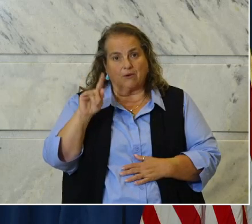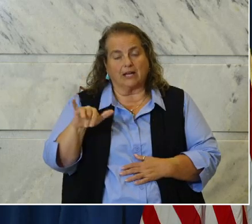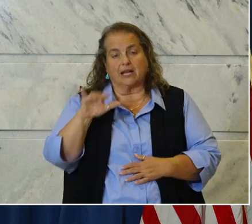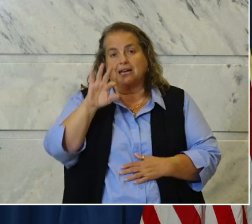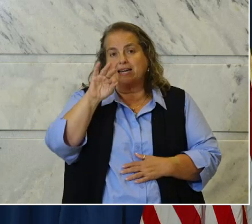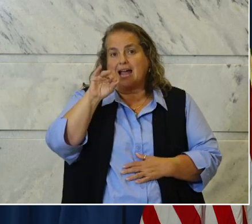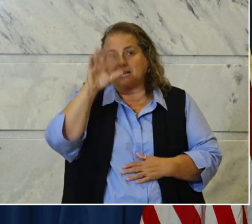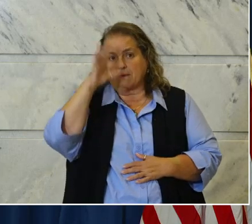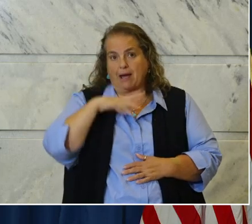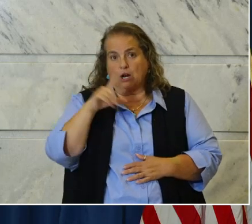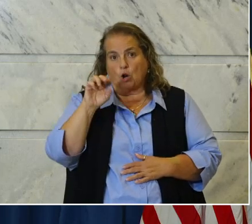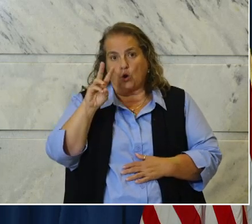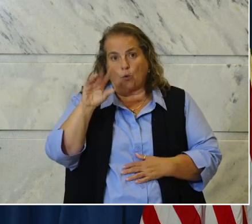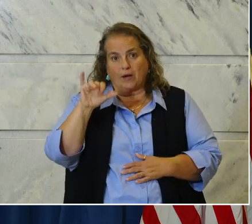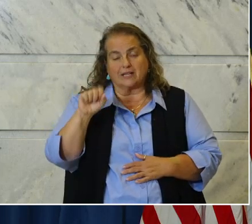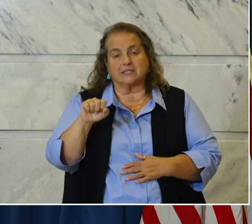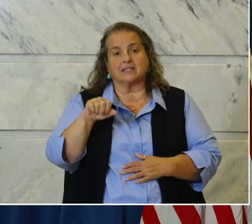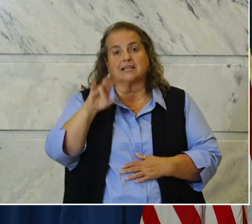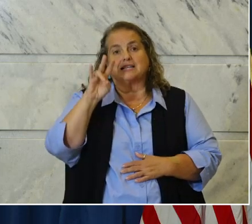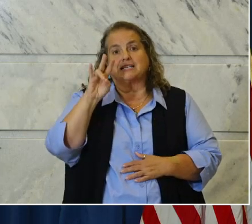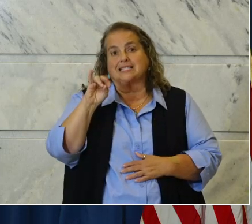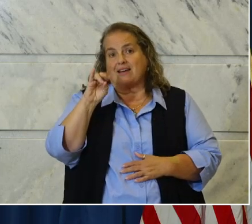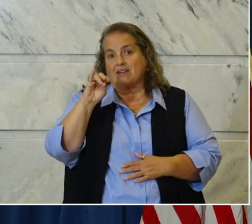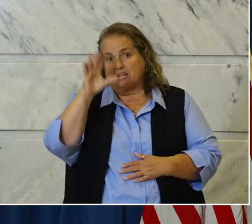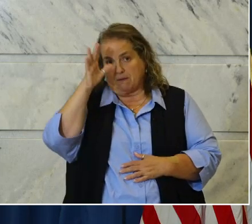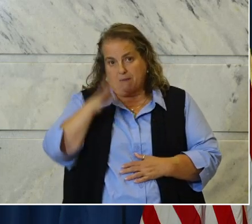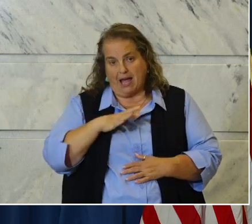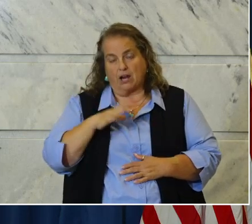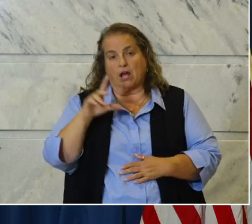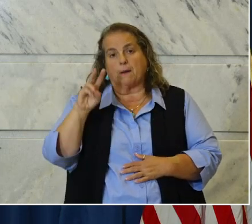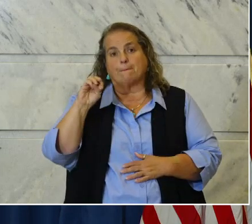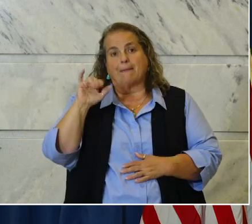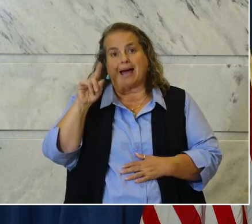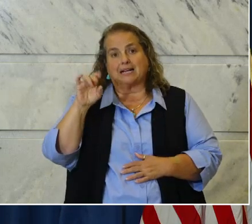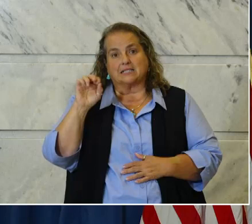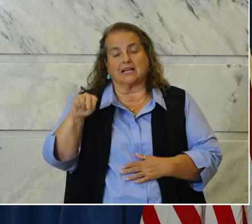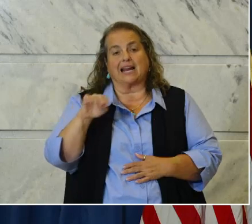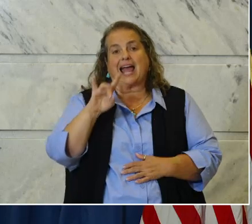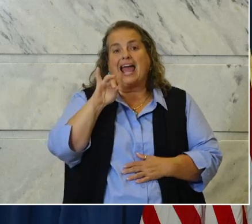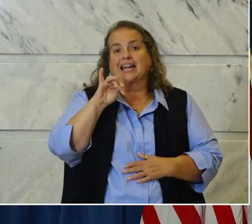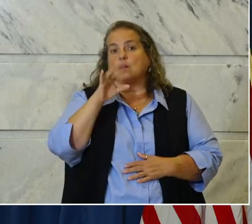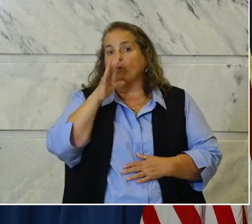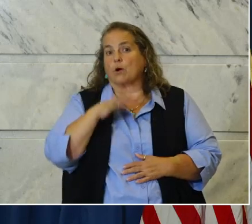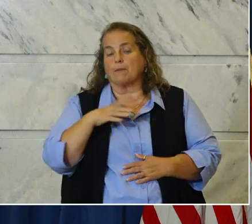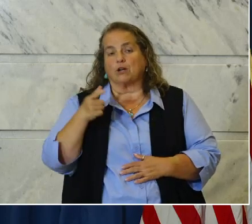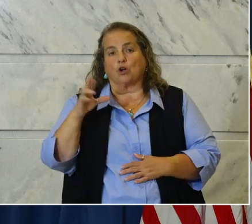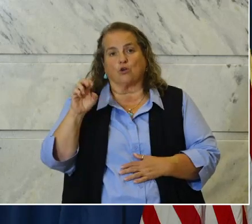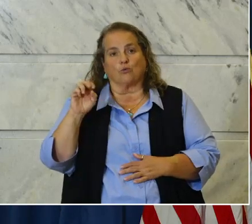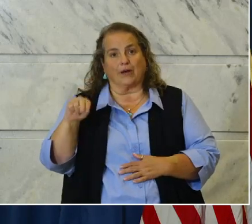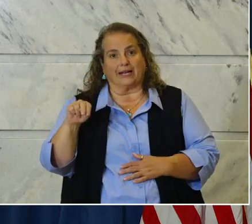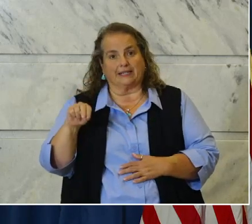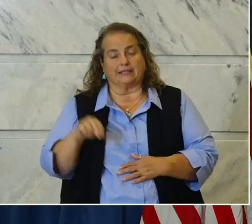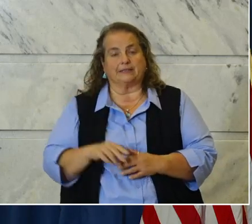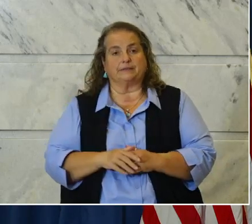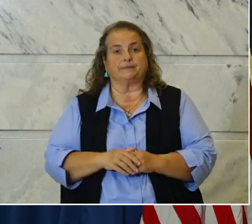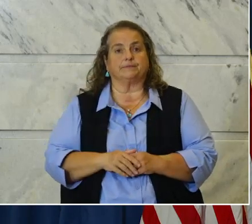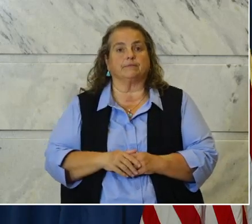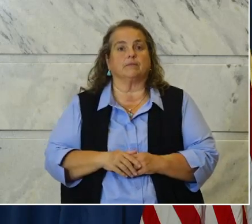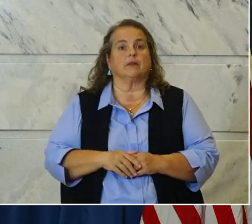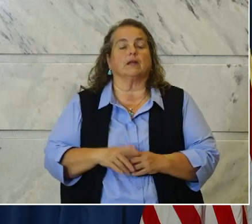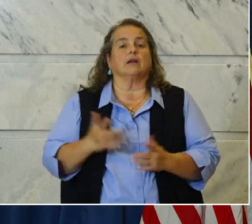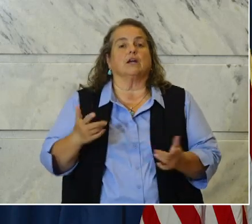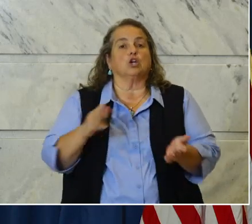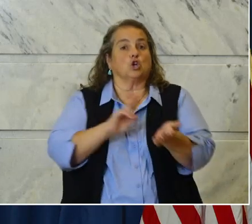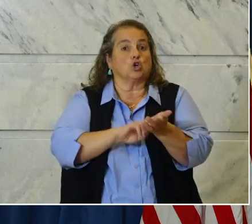County, 74-year-old man in Madison County, and an 80-year-old woman in Greene County. Long-term